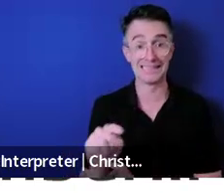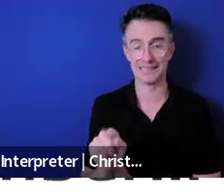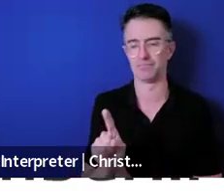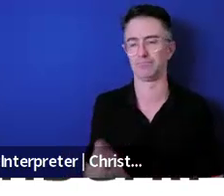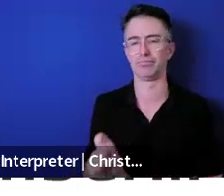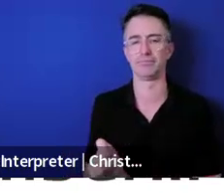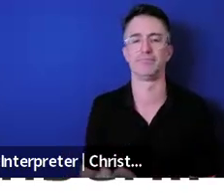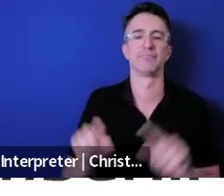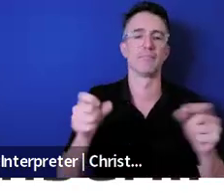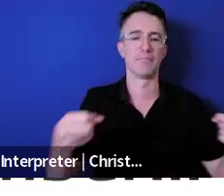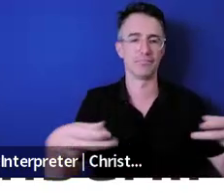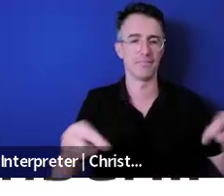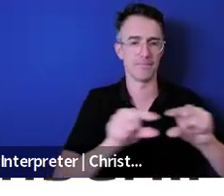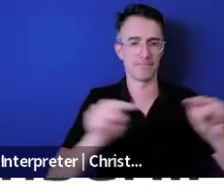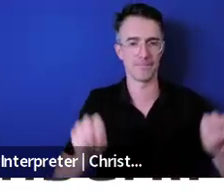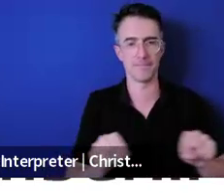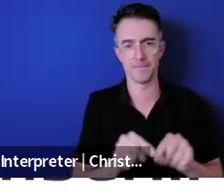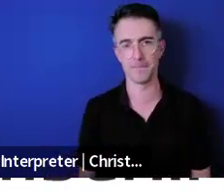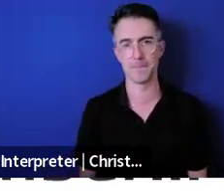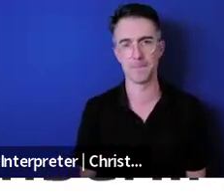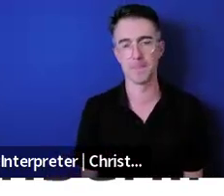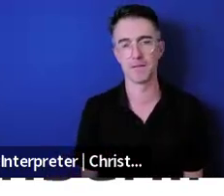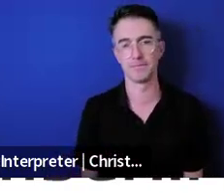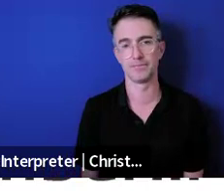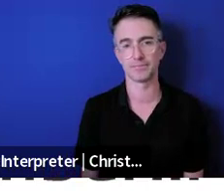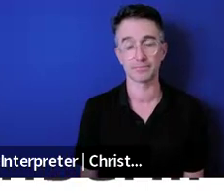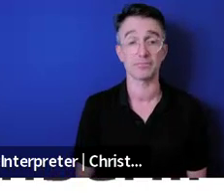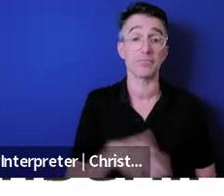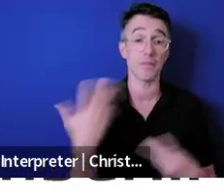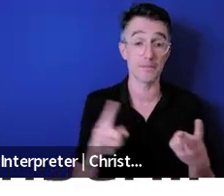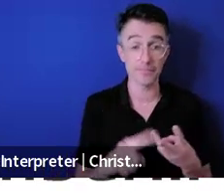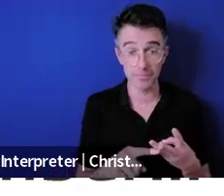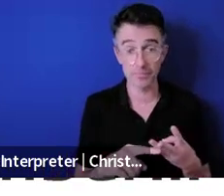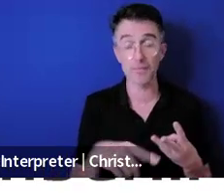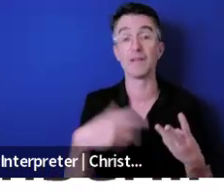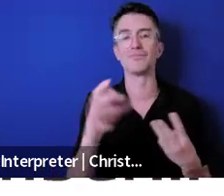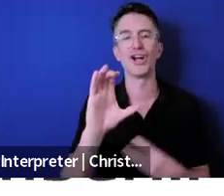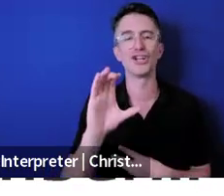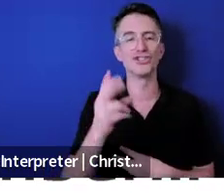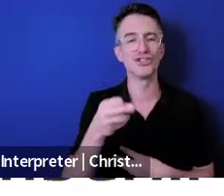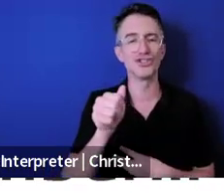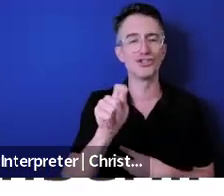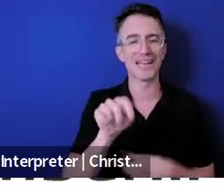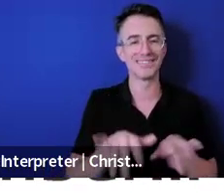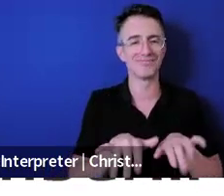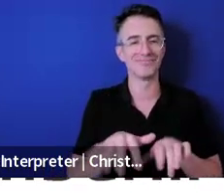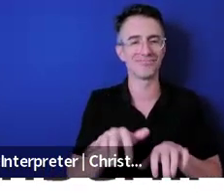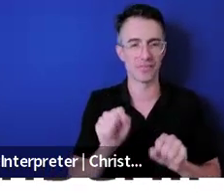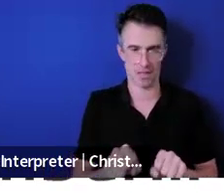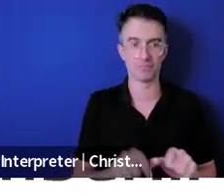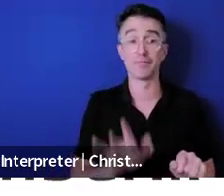in the external window as it has been posted in the chat. Welcome once again to